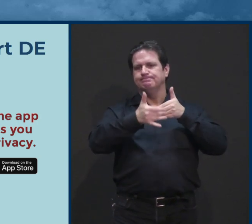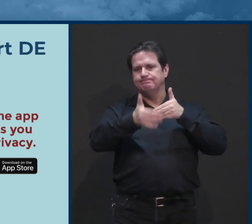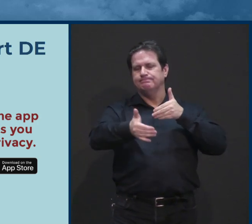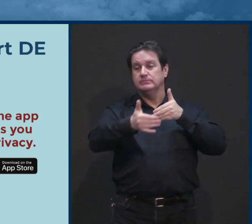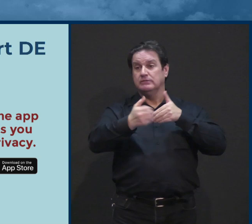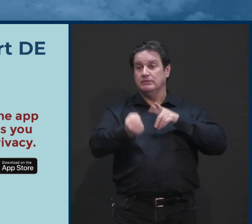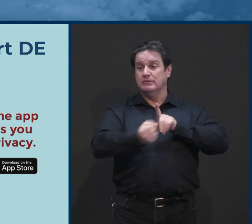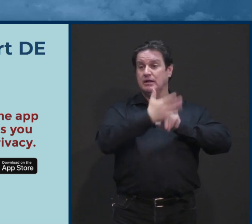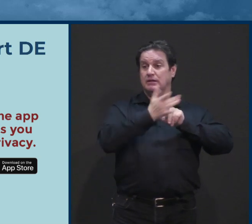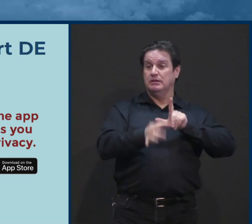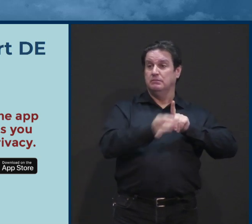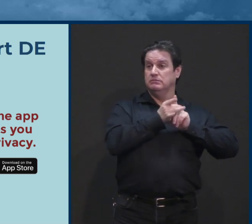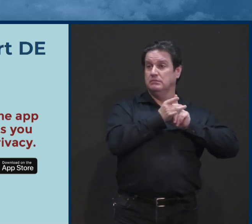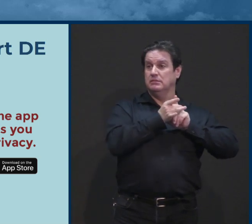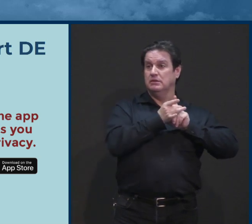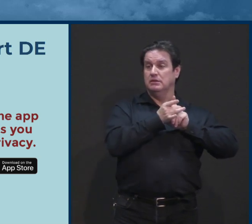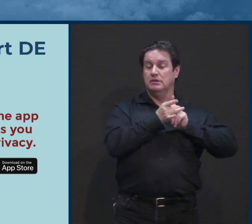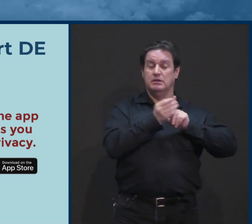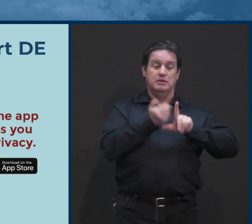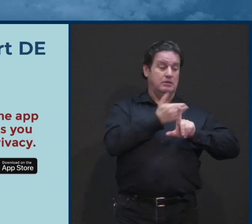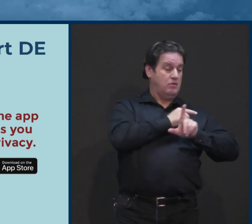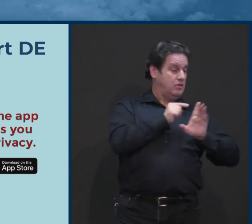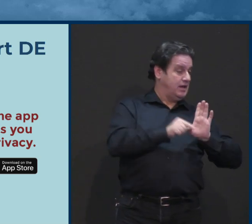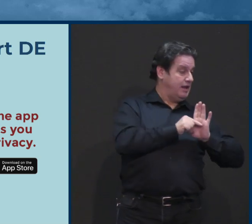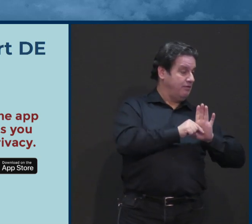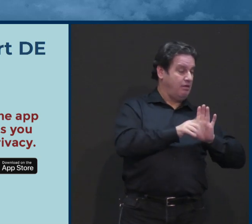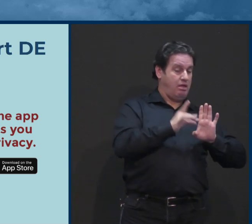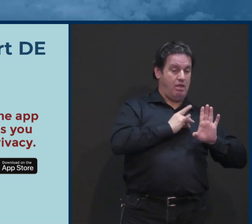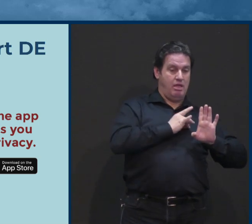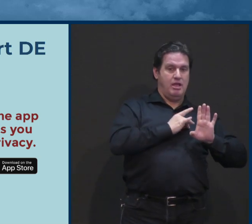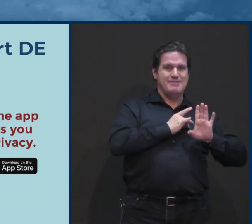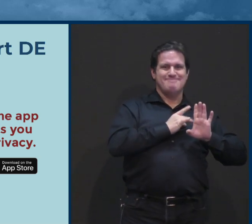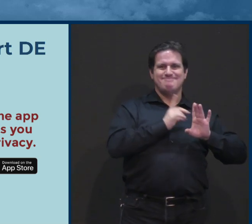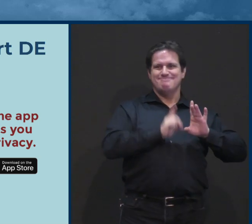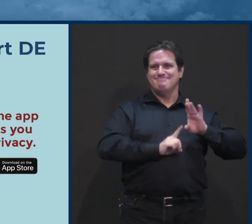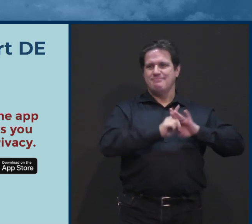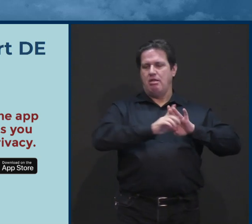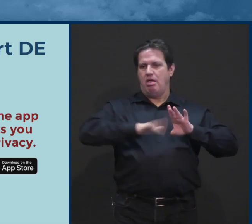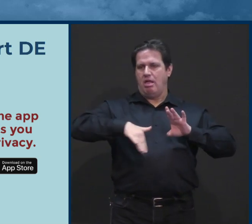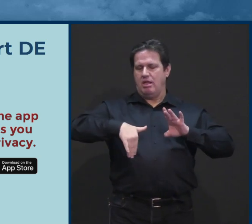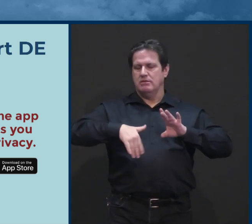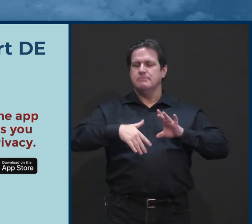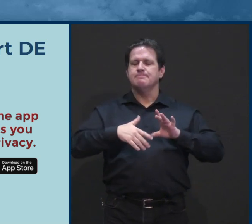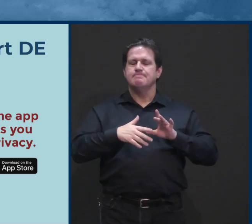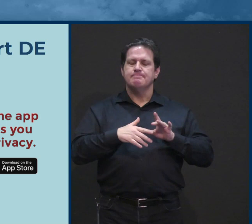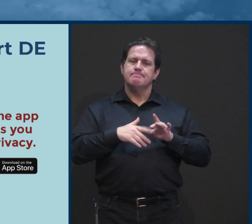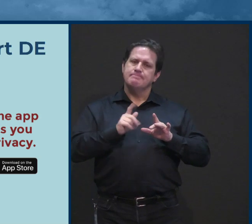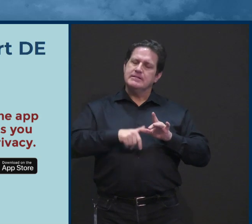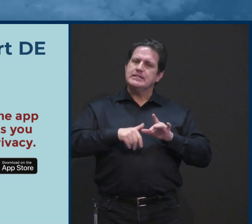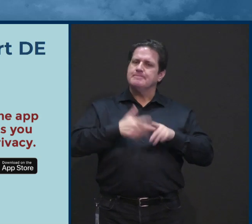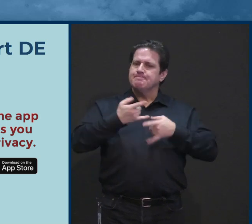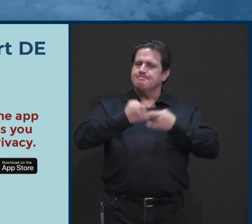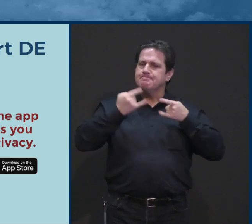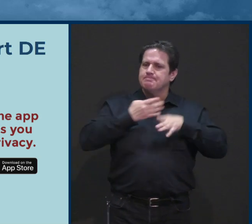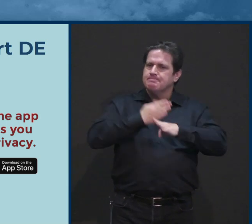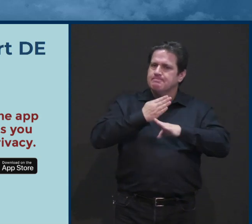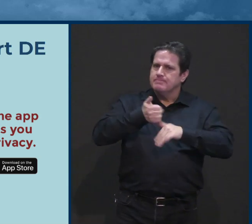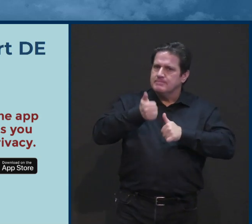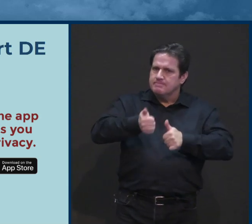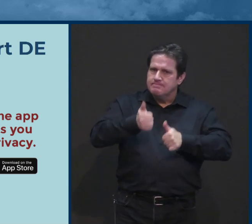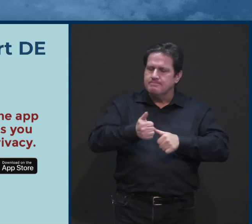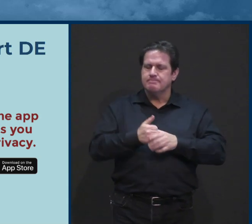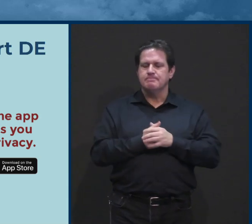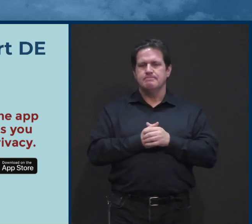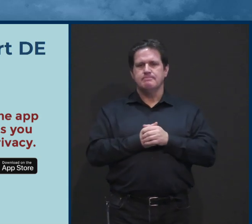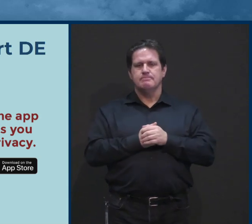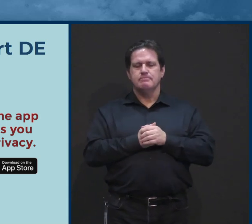been exposed, a couple of days before, may not show up, and so you just need to protect yourself and your